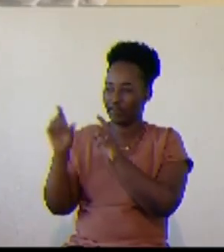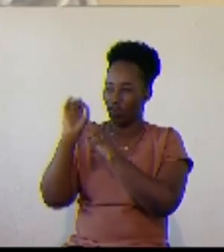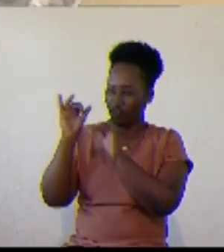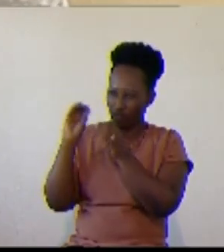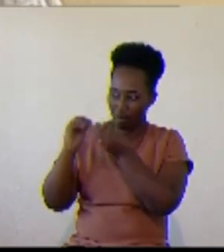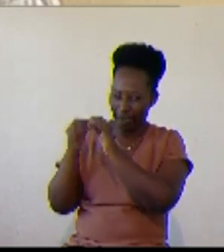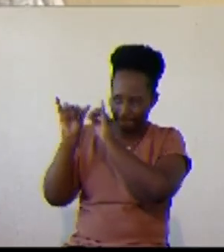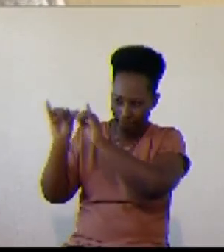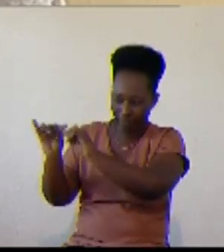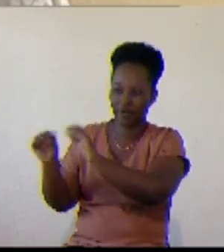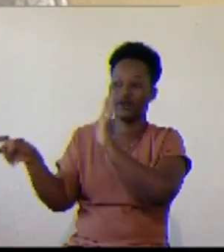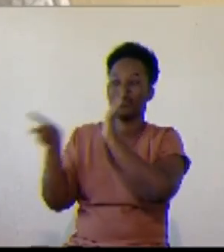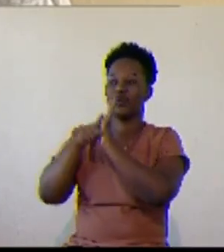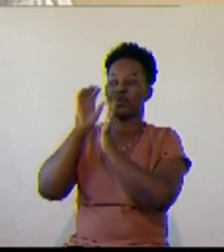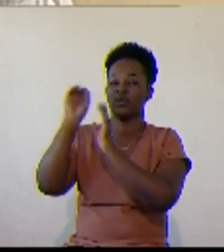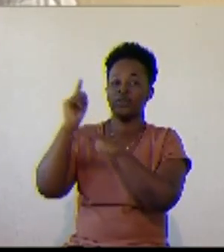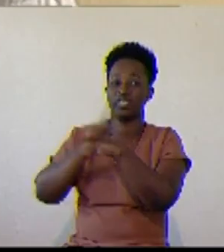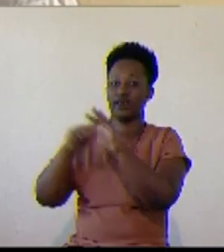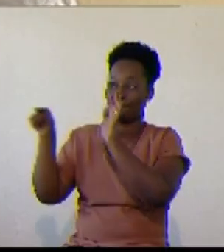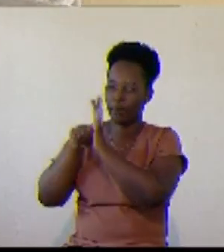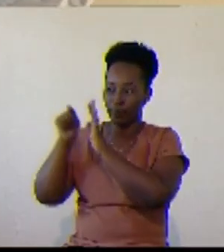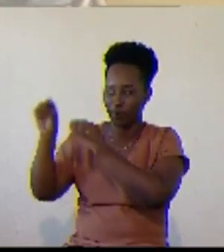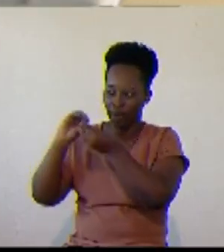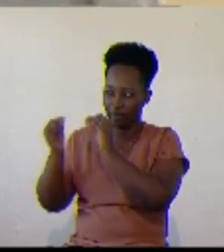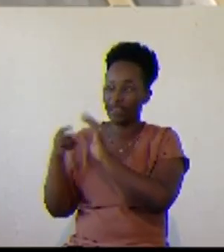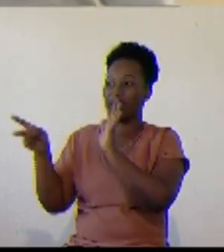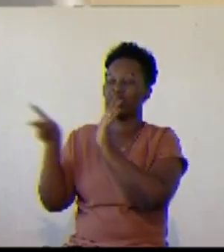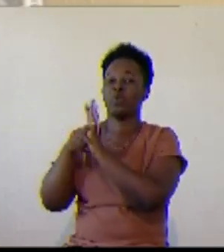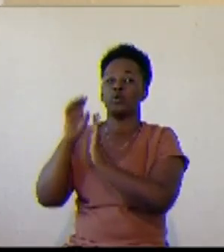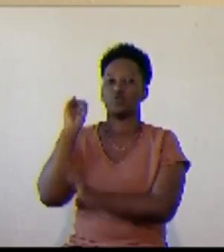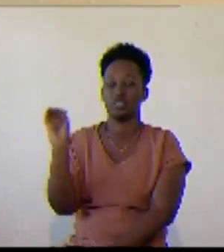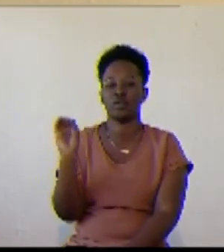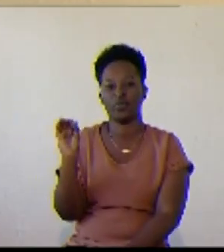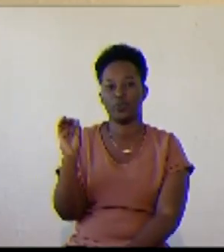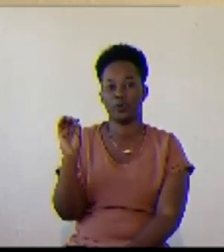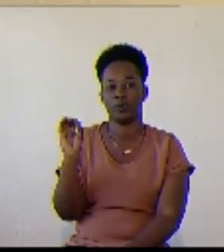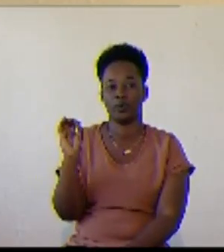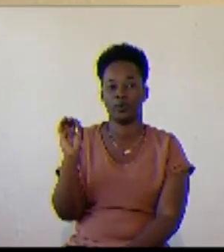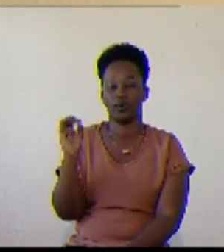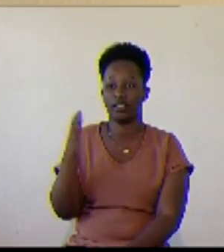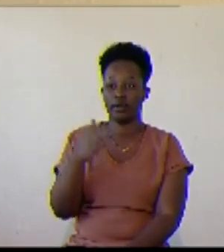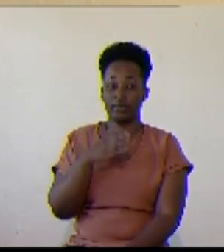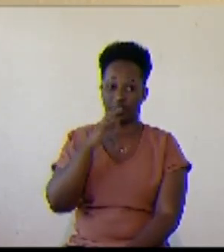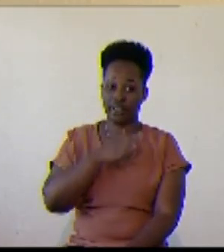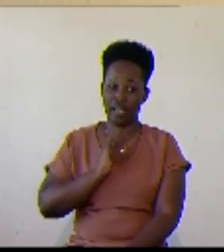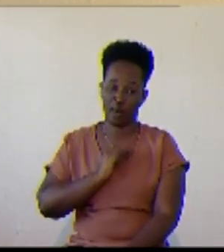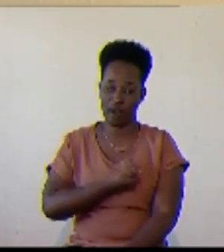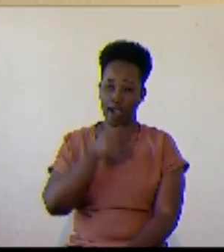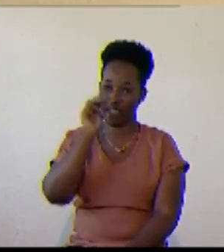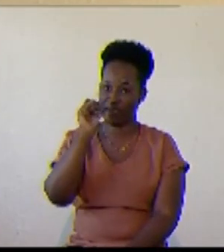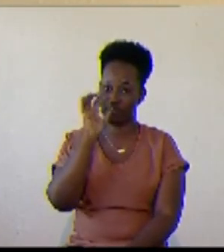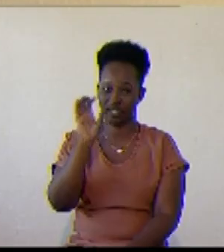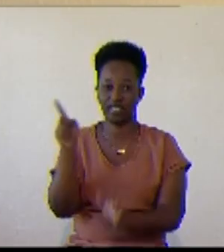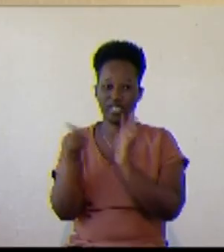0. When you differentiate this constant, it gives you 0. So in this case, our marginal cost function